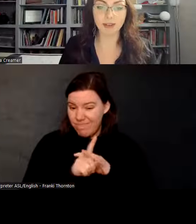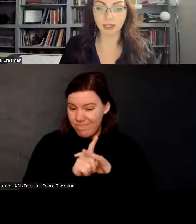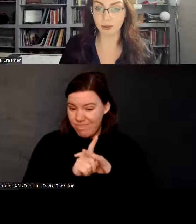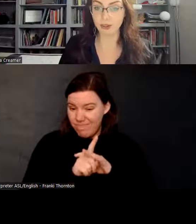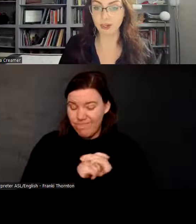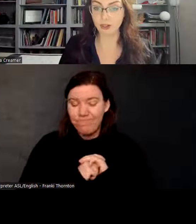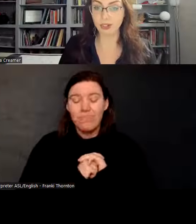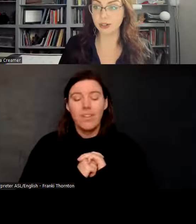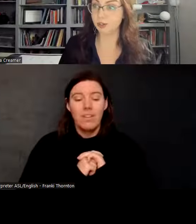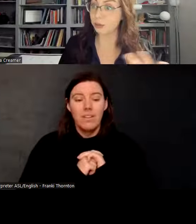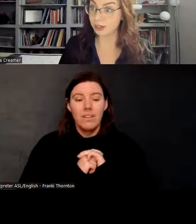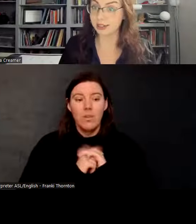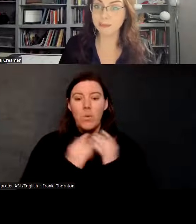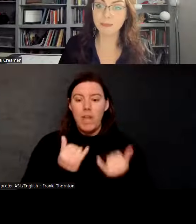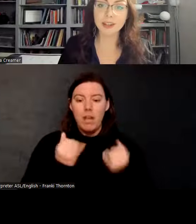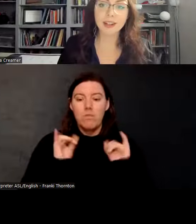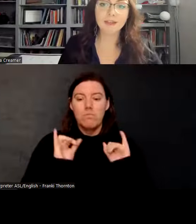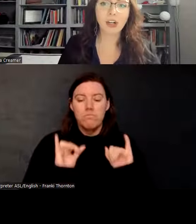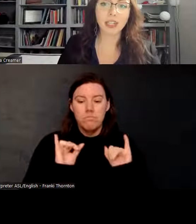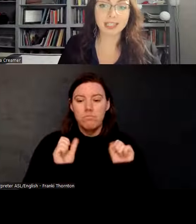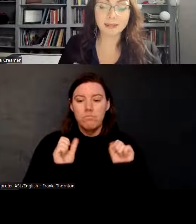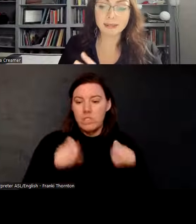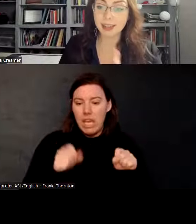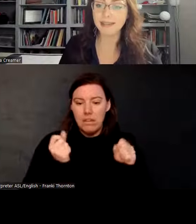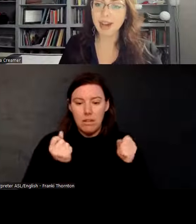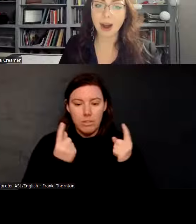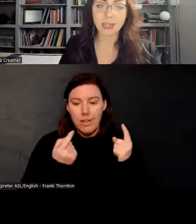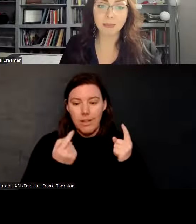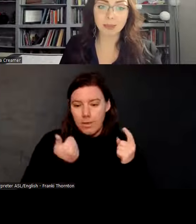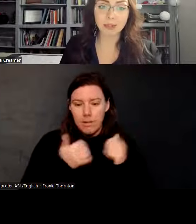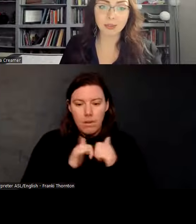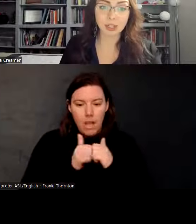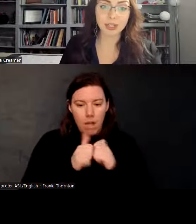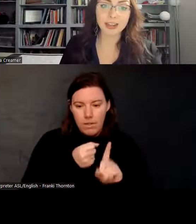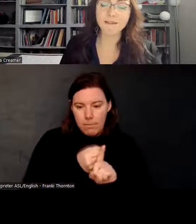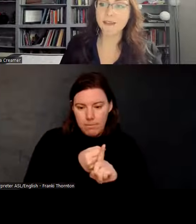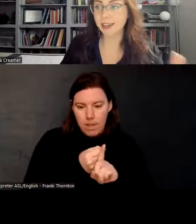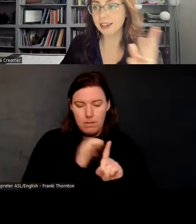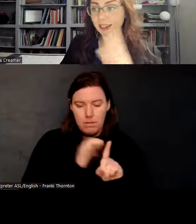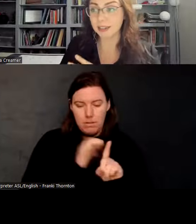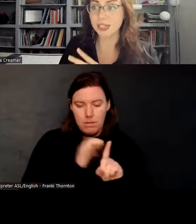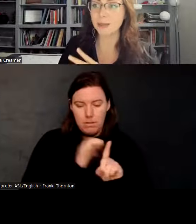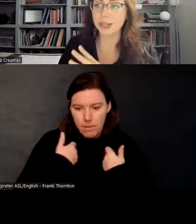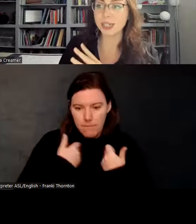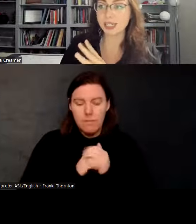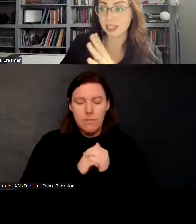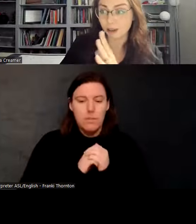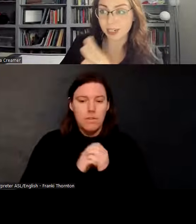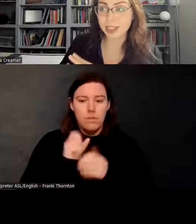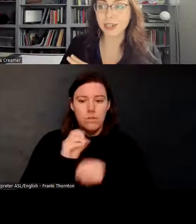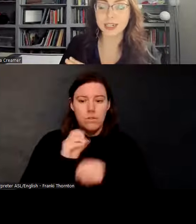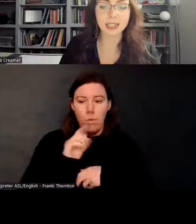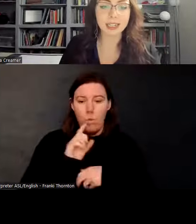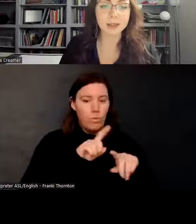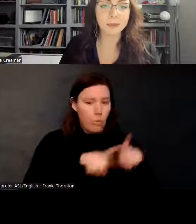hegemony affected those under Assyrian rule here. Functionally, then, how did imperial structures affect the lived experiences of